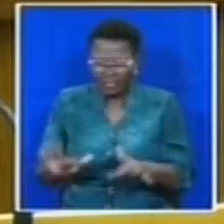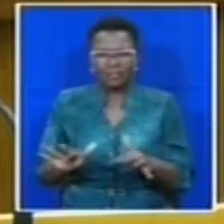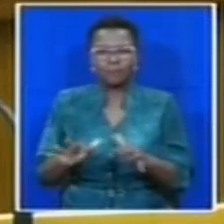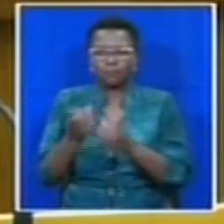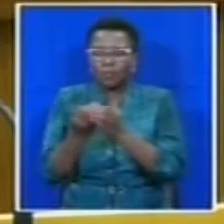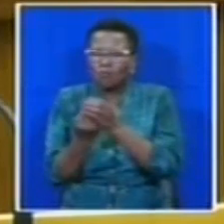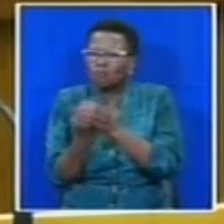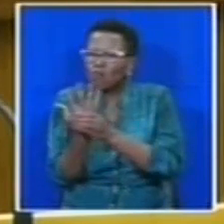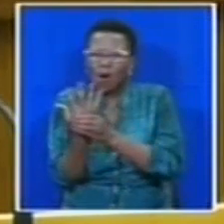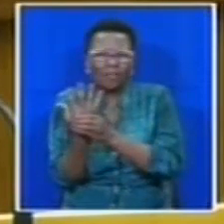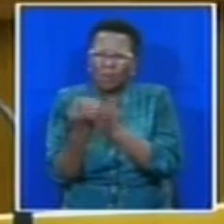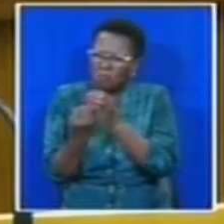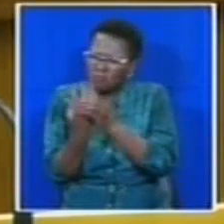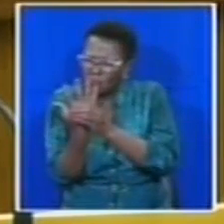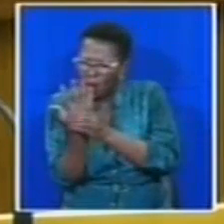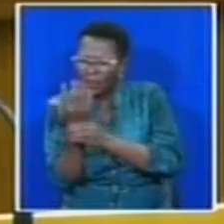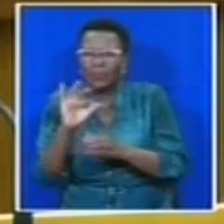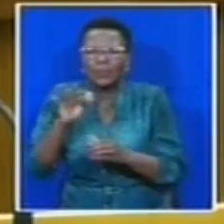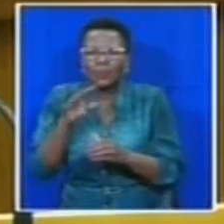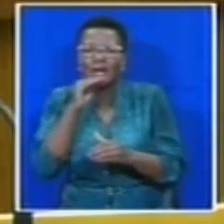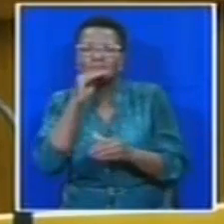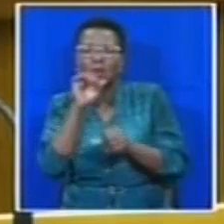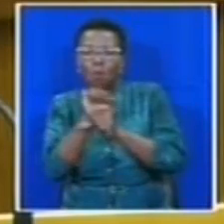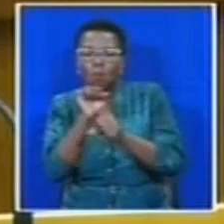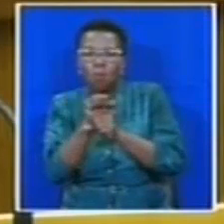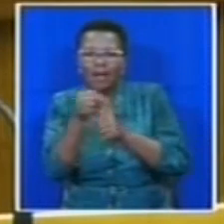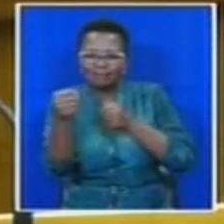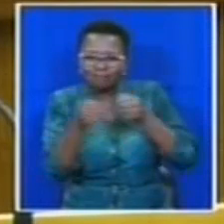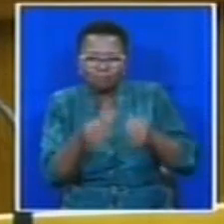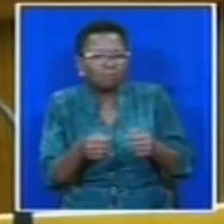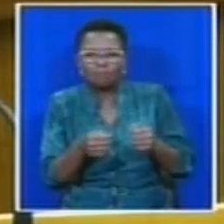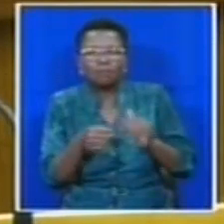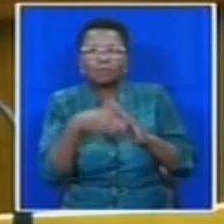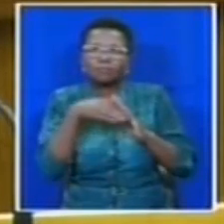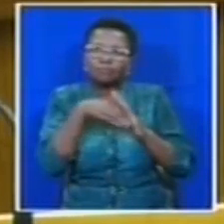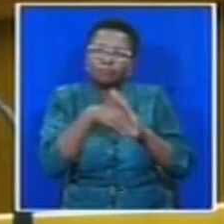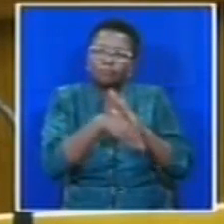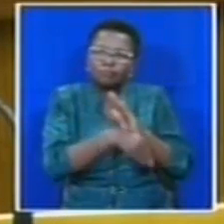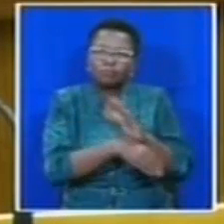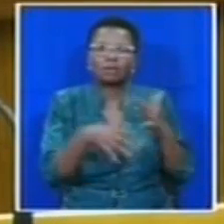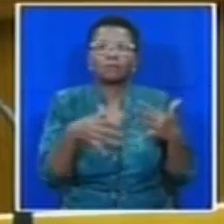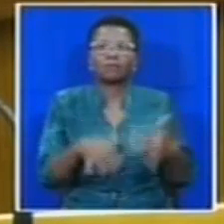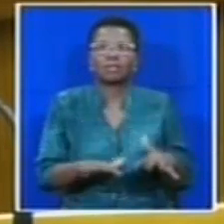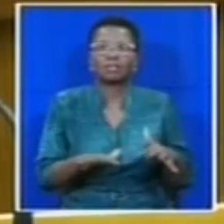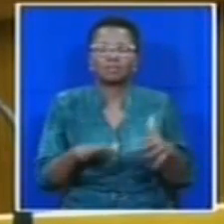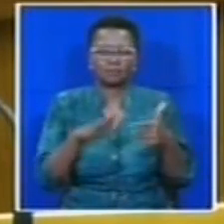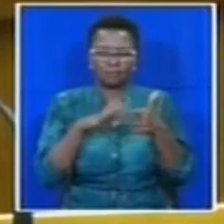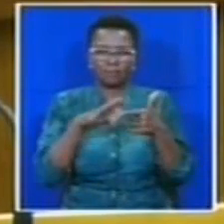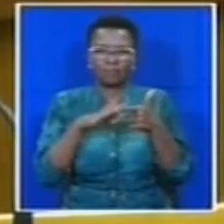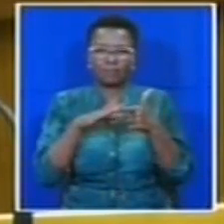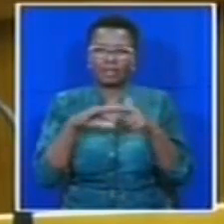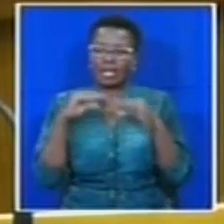economic growth means that employment has declined over the past year. Many businesses are